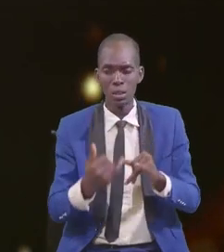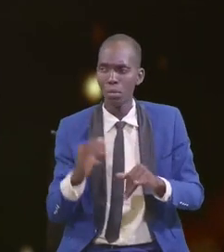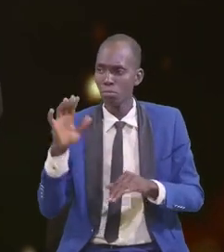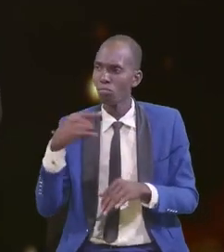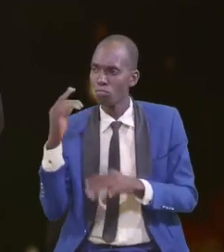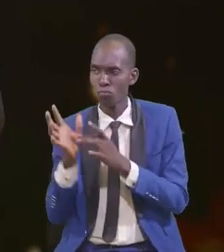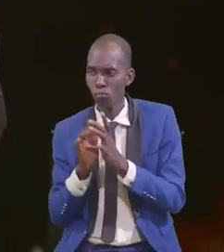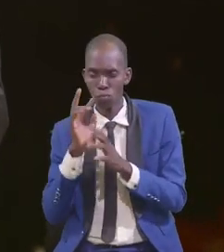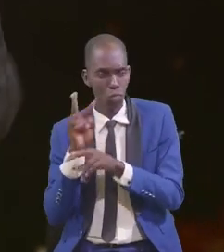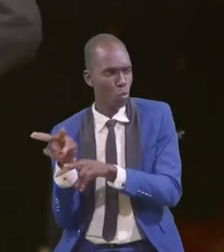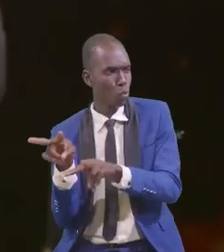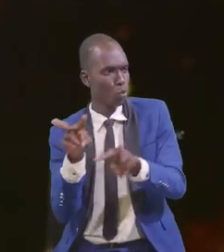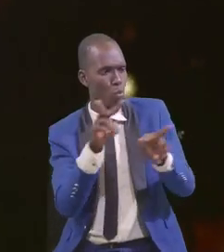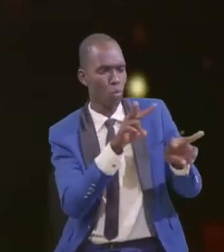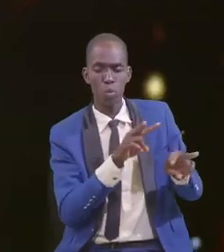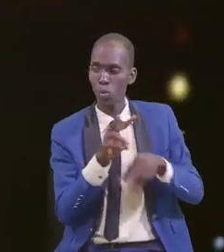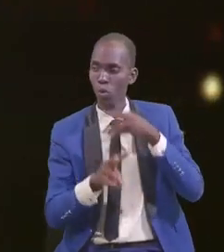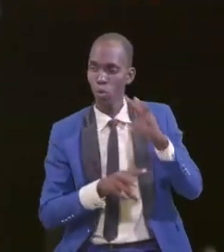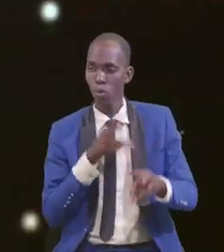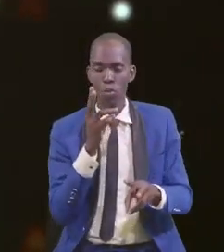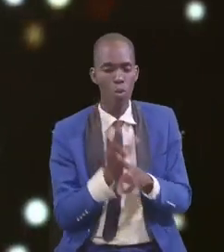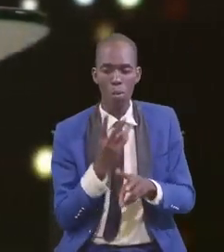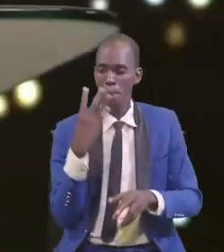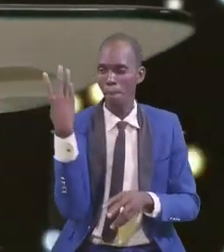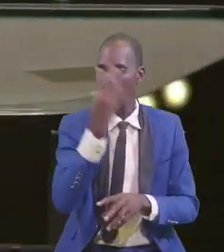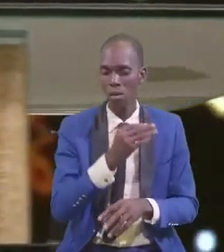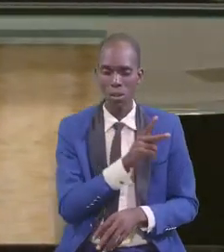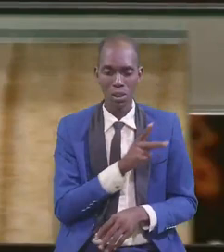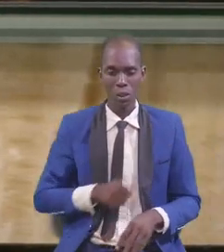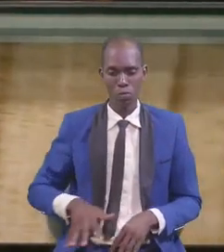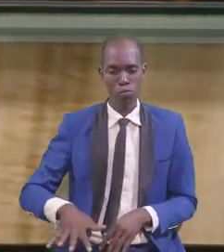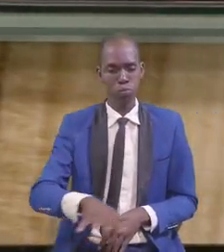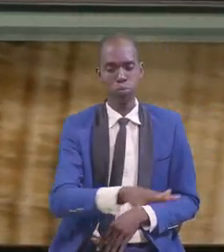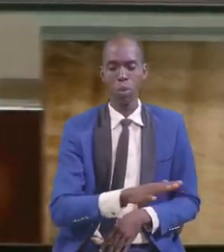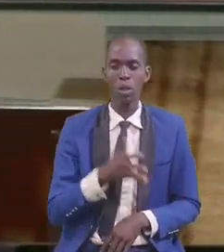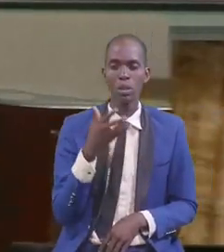kingdoms of the world and the glory of them.